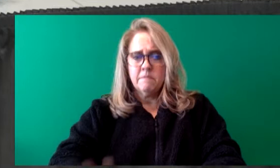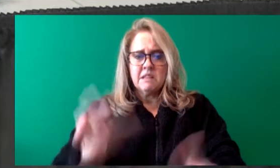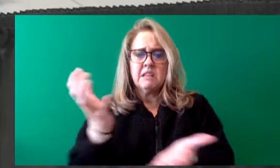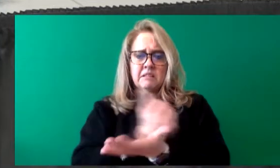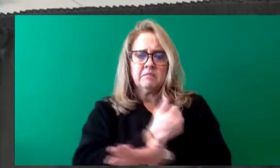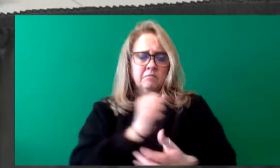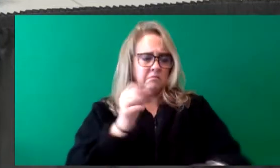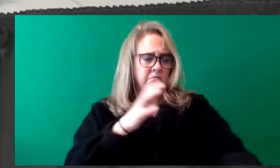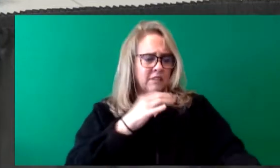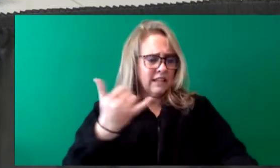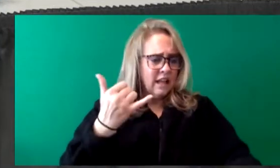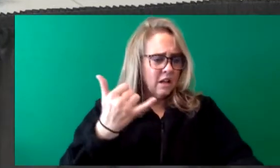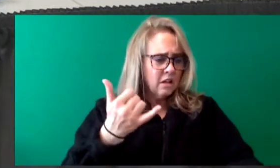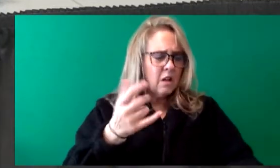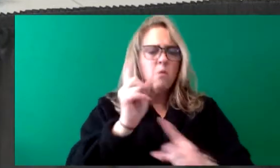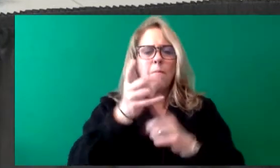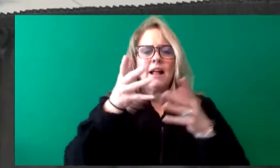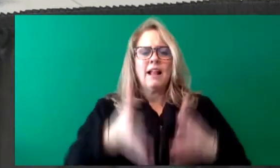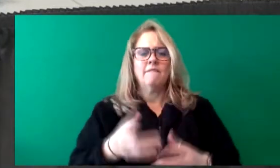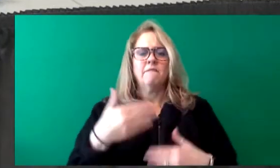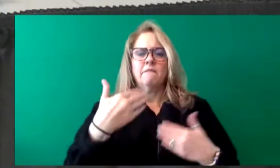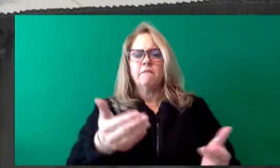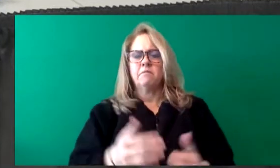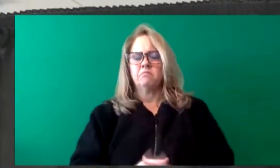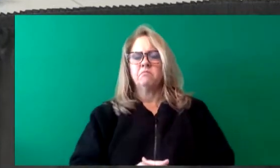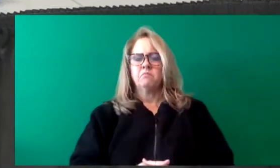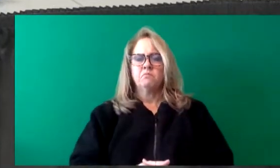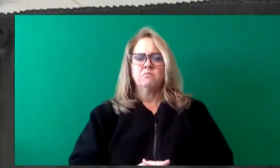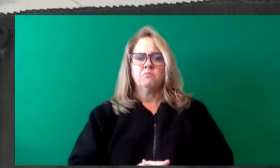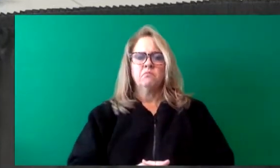Can we get the next slide?